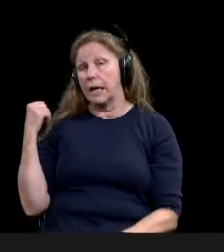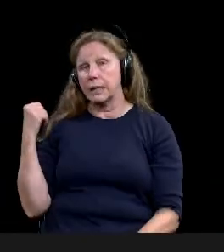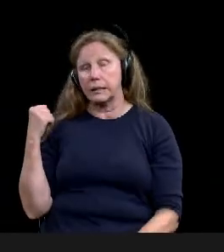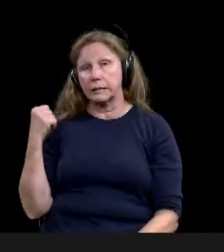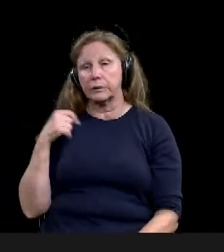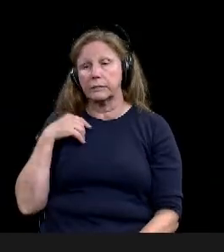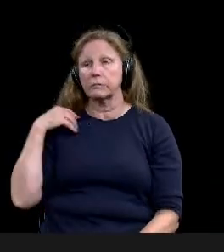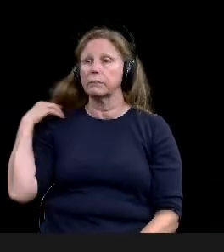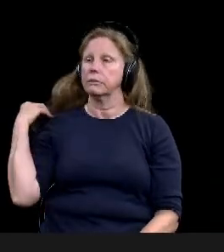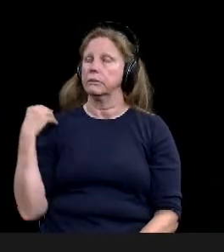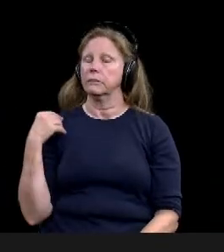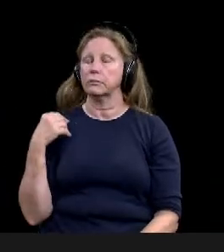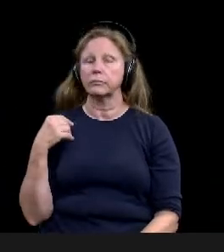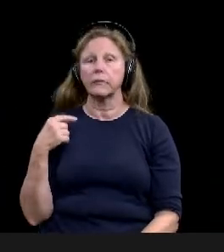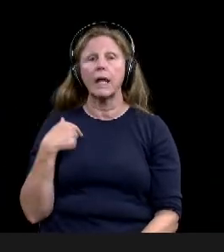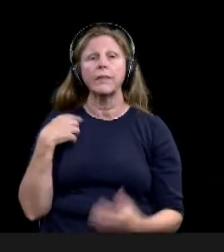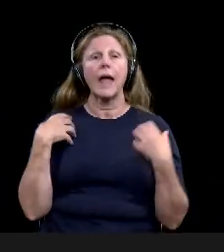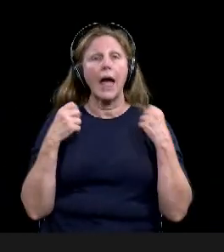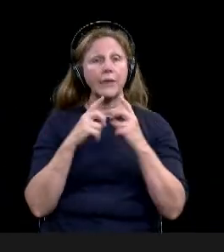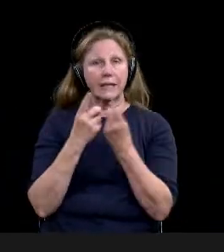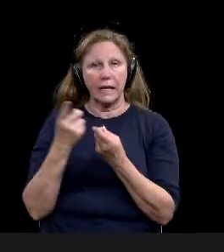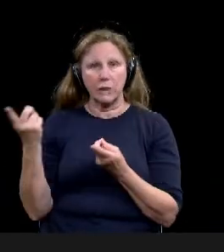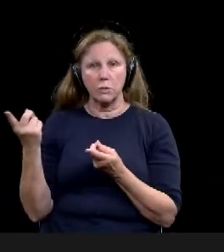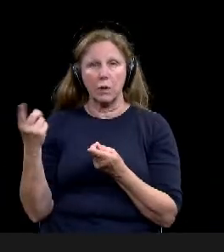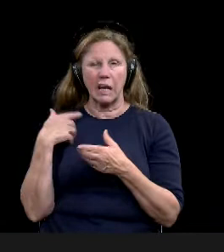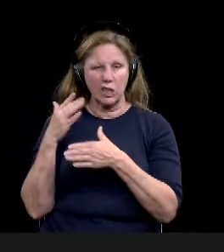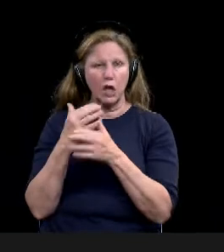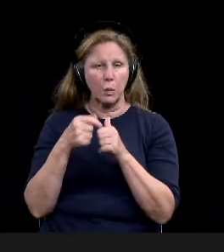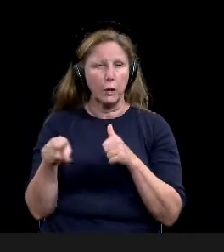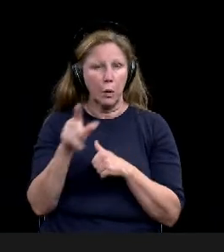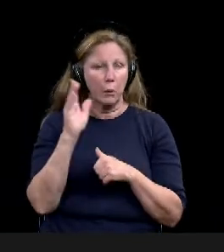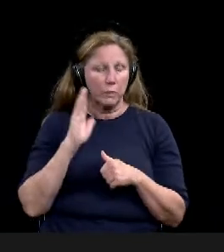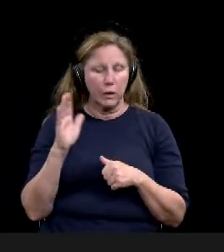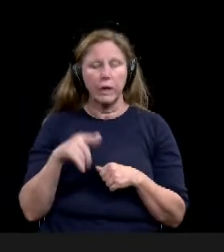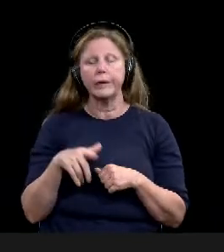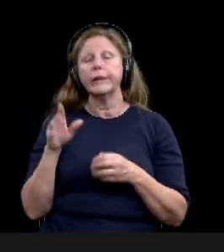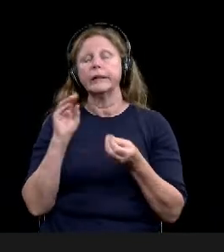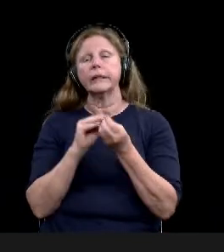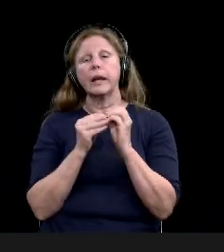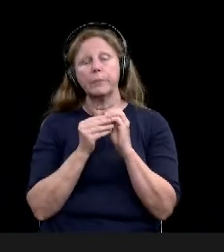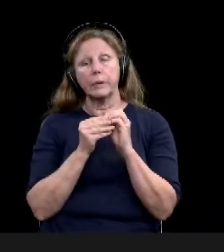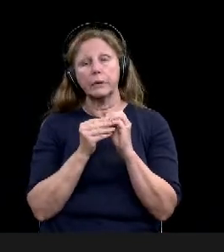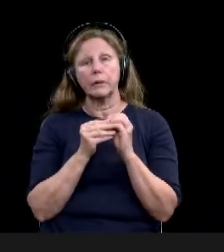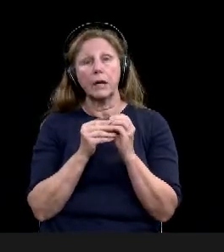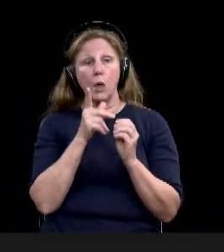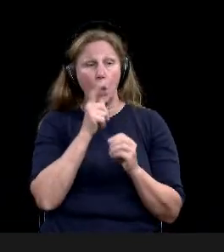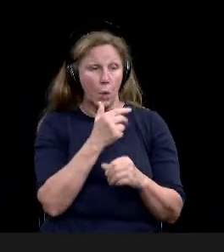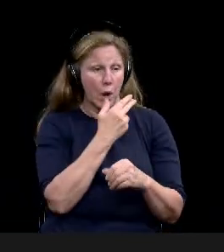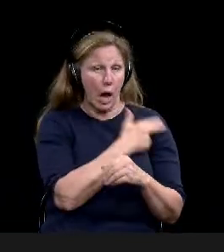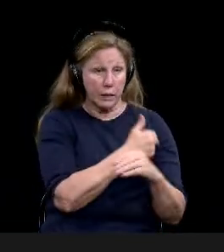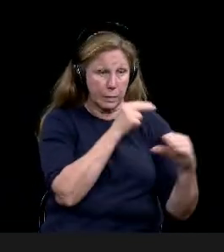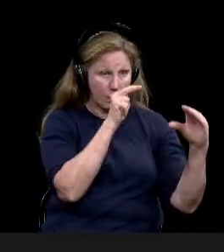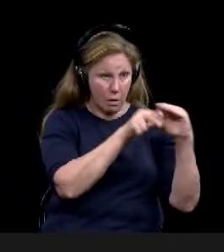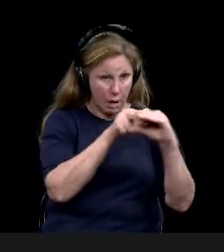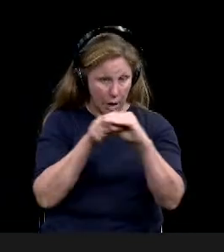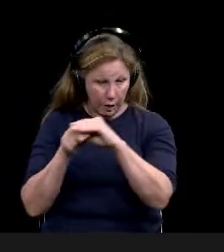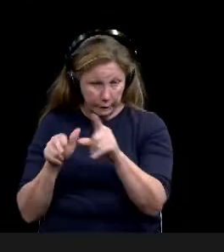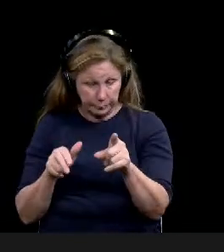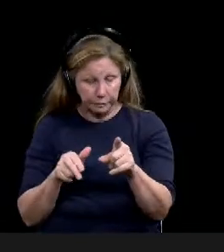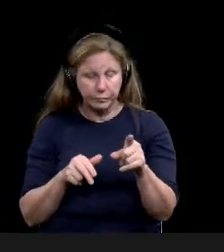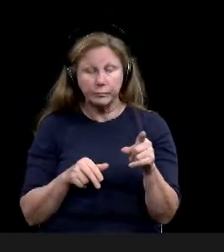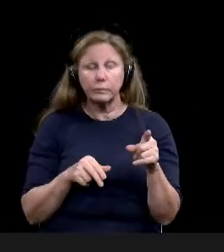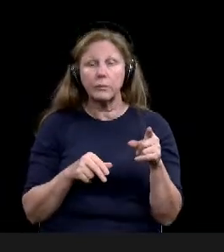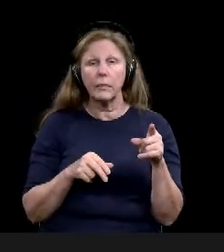patients admitted for COVID-19. And as expected, we've seen a steady decrease in